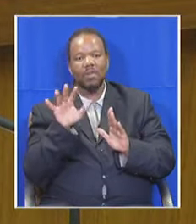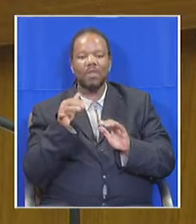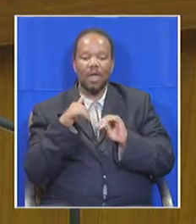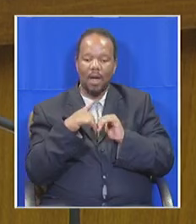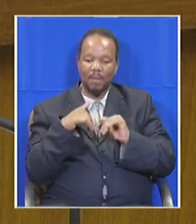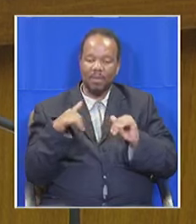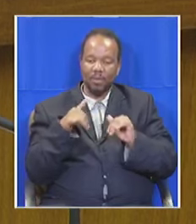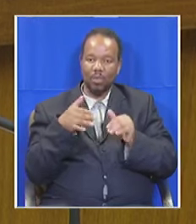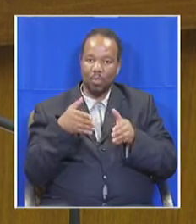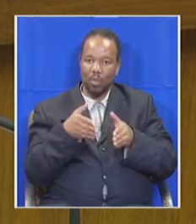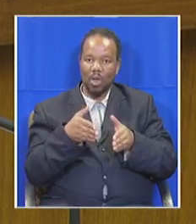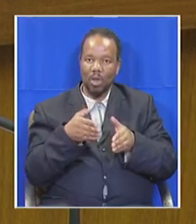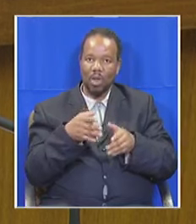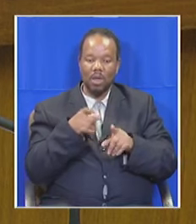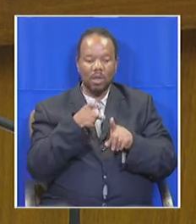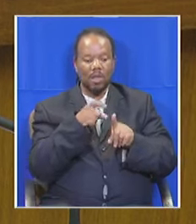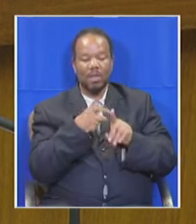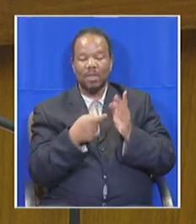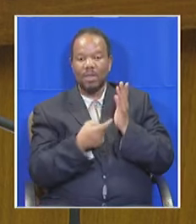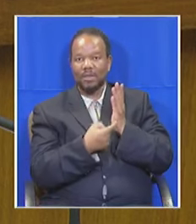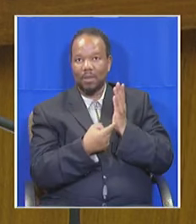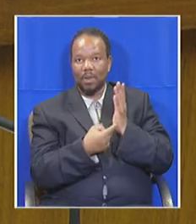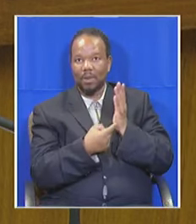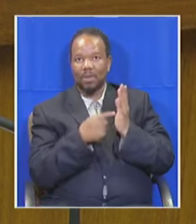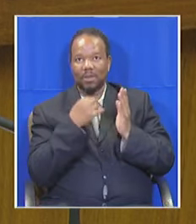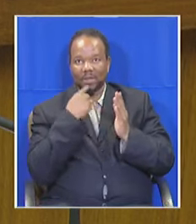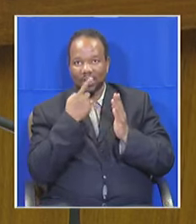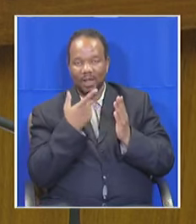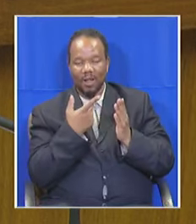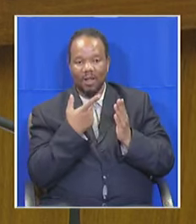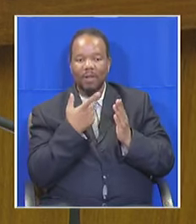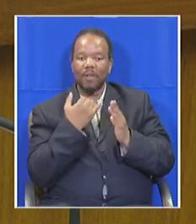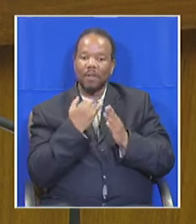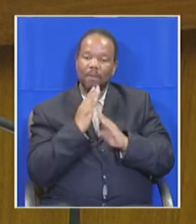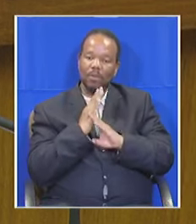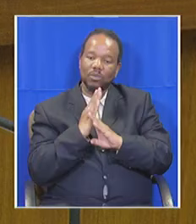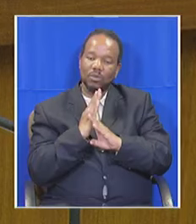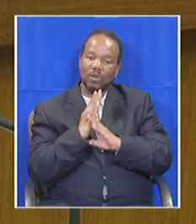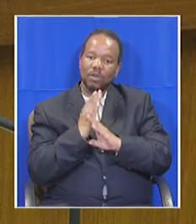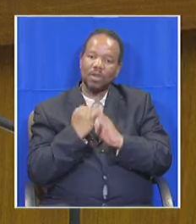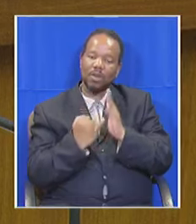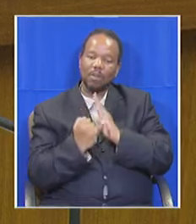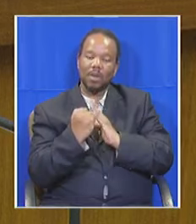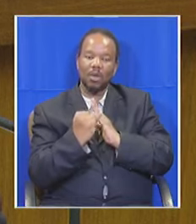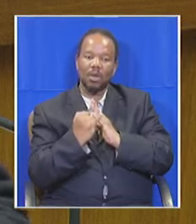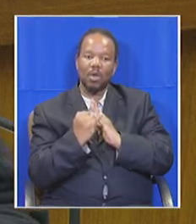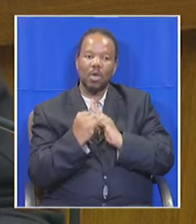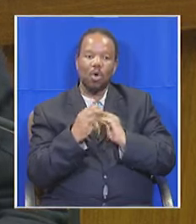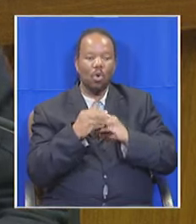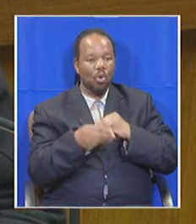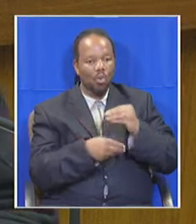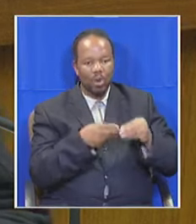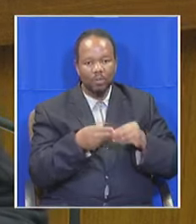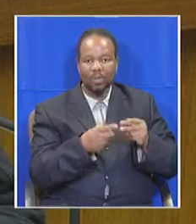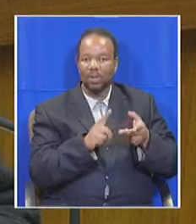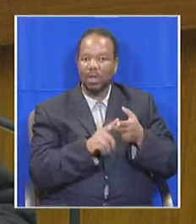if you think of the terminology employed to catalog the protection of independent contractors, consultants, and agents.